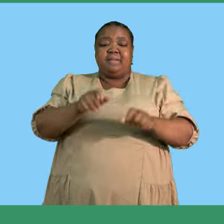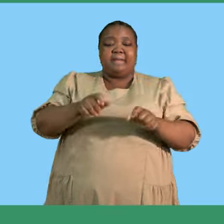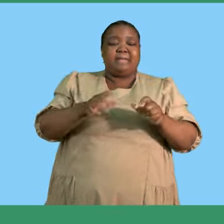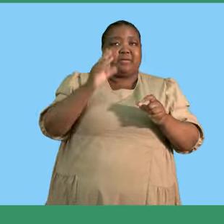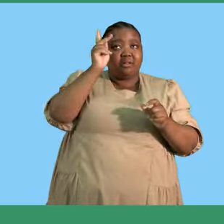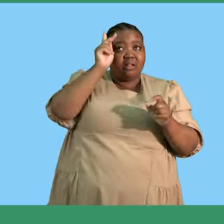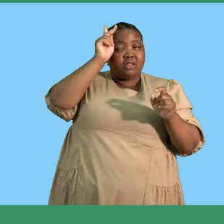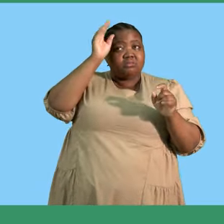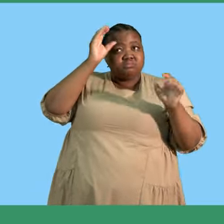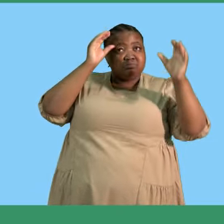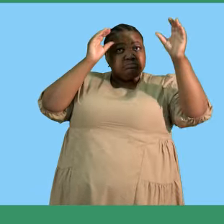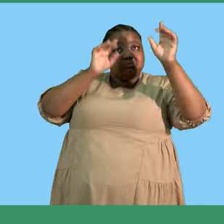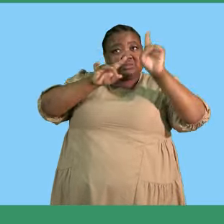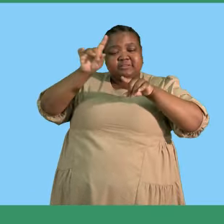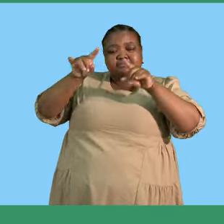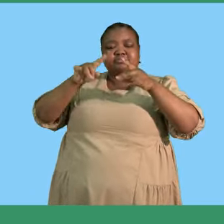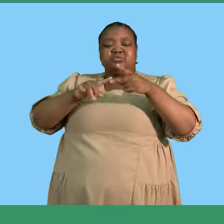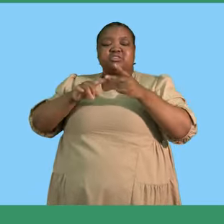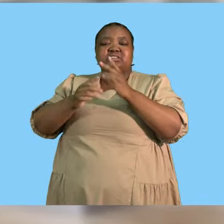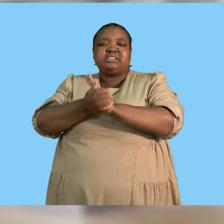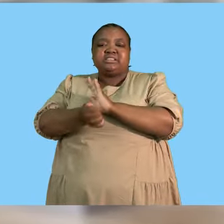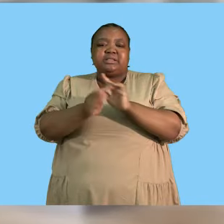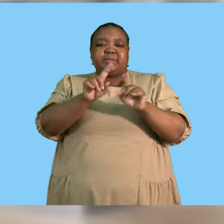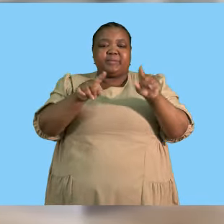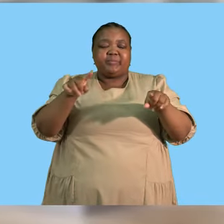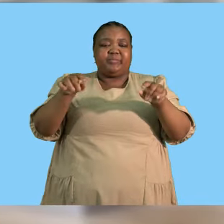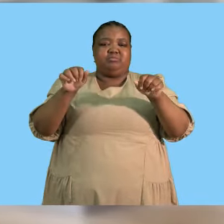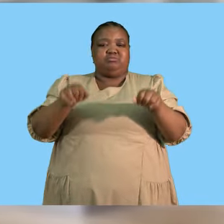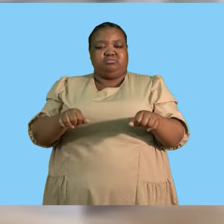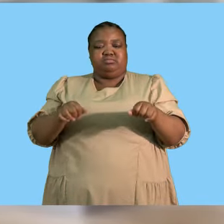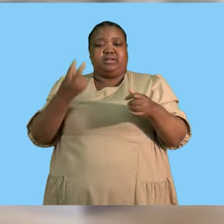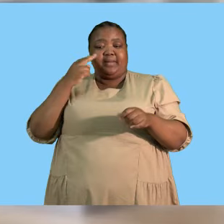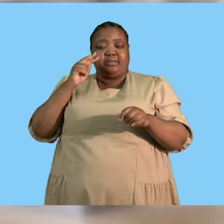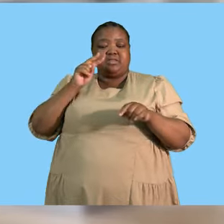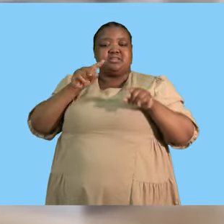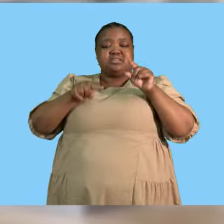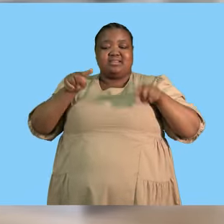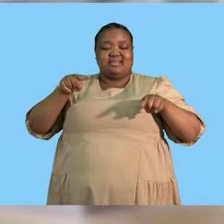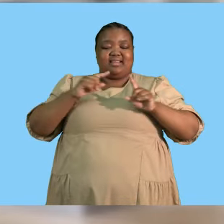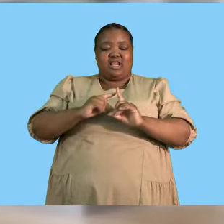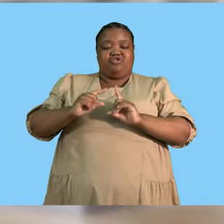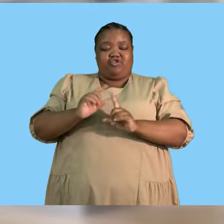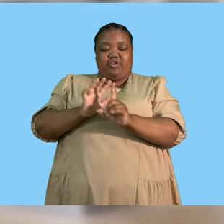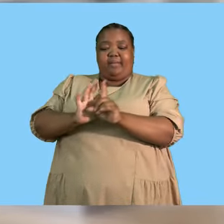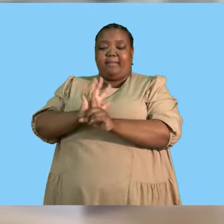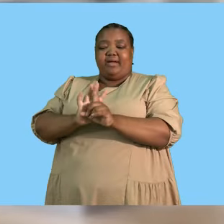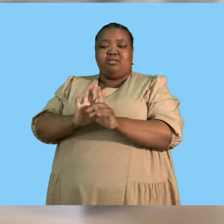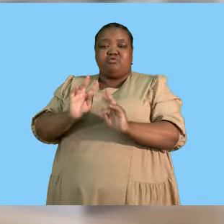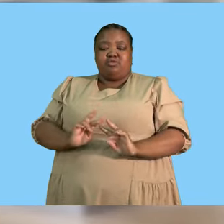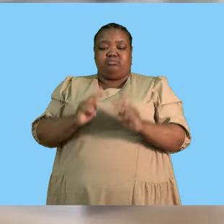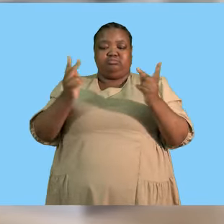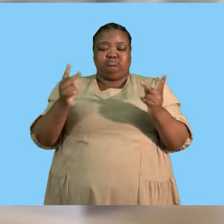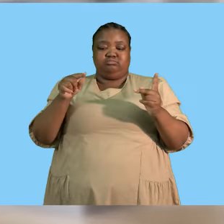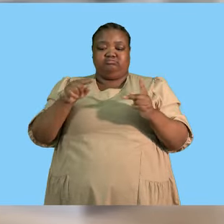people with different skills that are going to come up with advantages from their different perspectives and possibly their